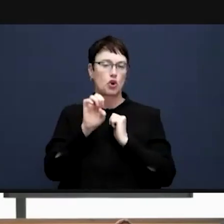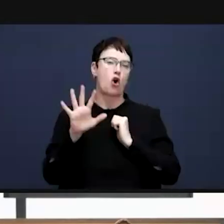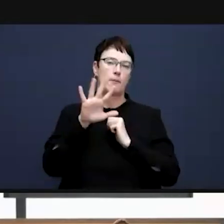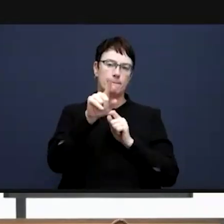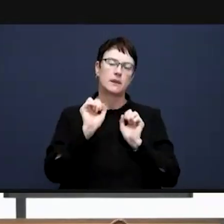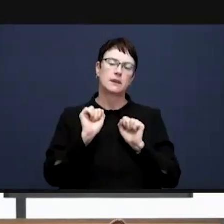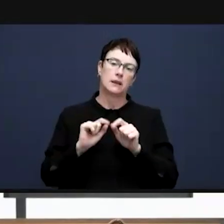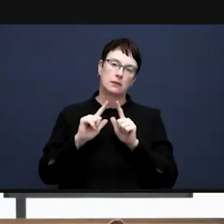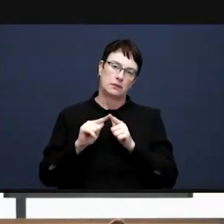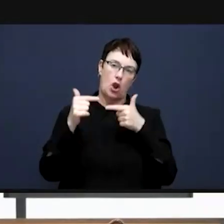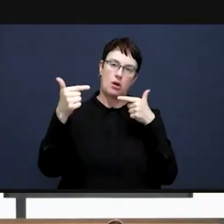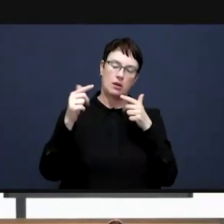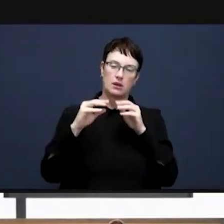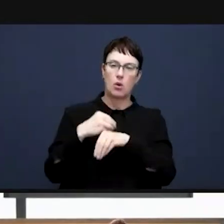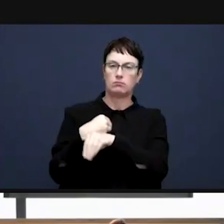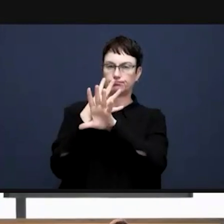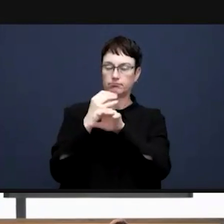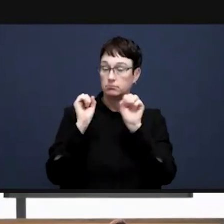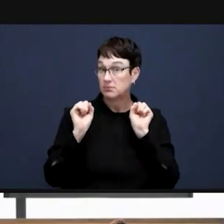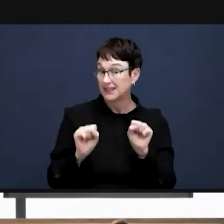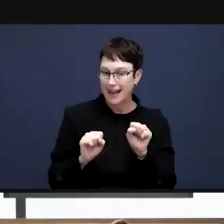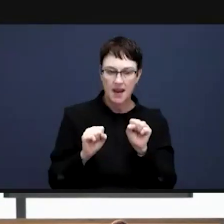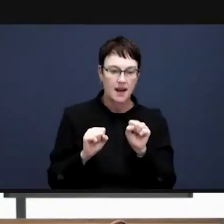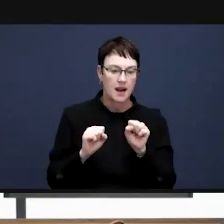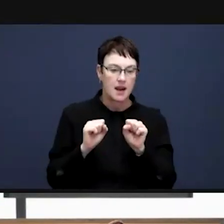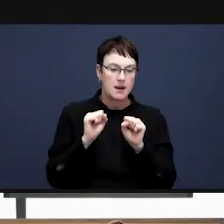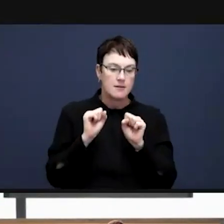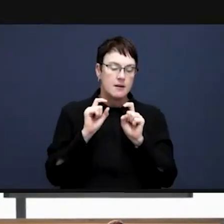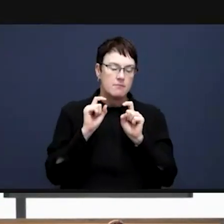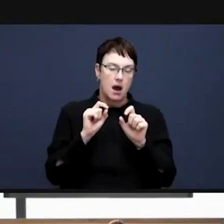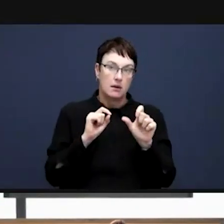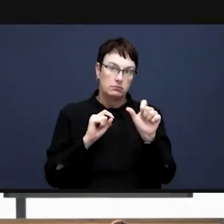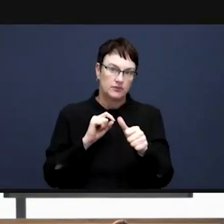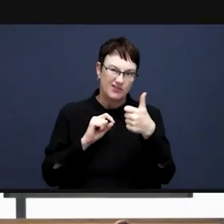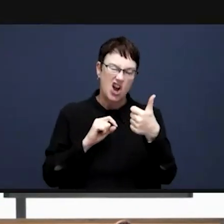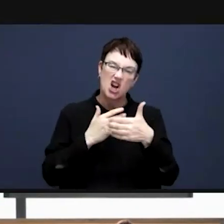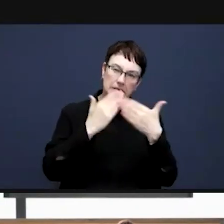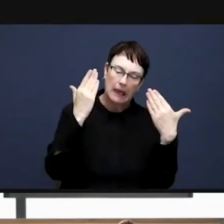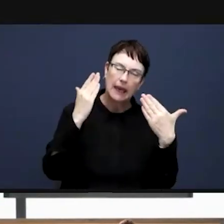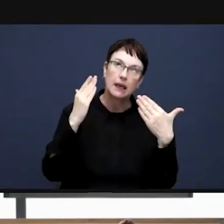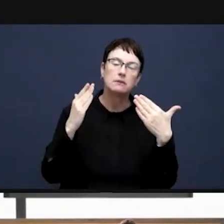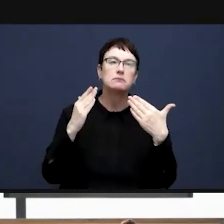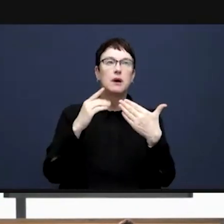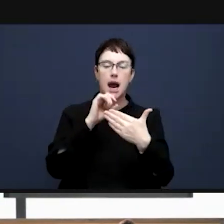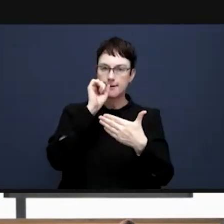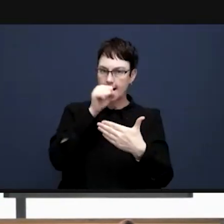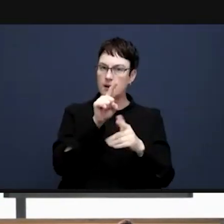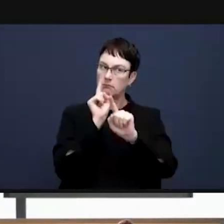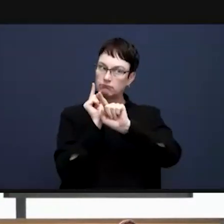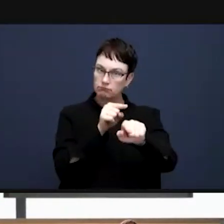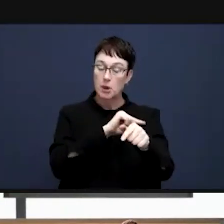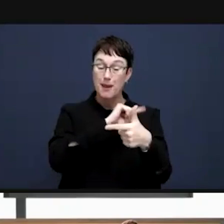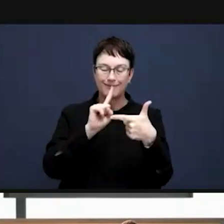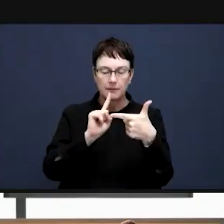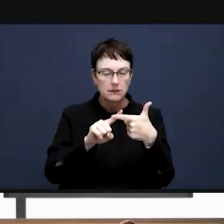is online streamed. And then the whole IAAP day, the third day, is also online, and there will be, of course, Accessibility